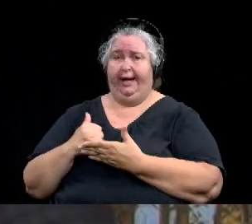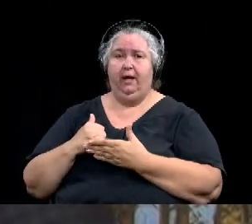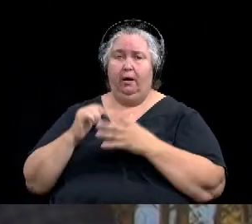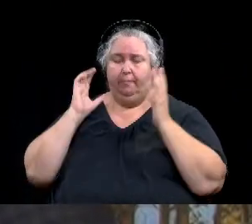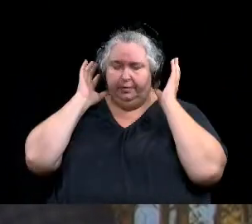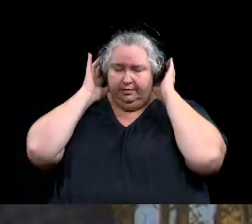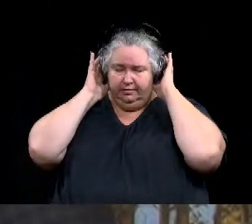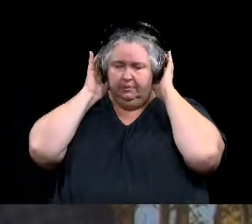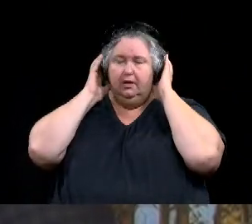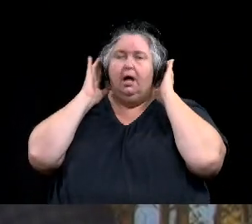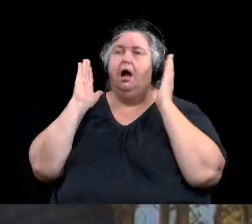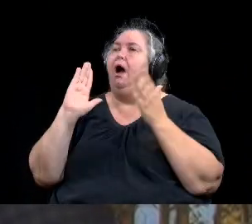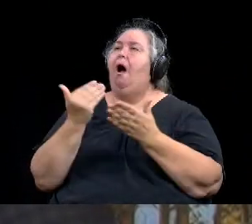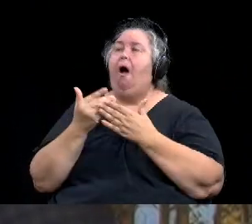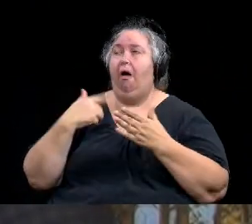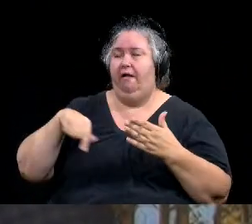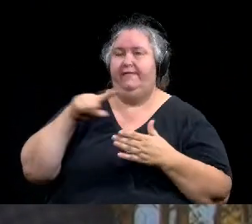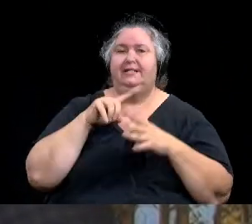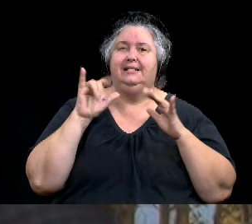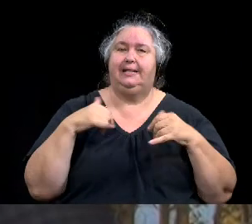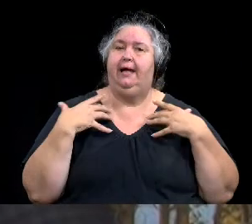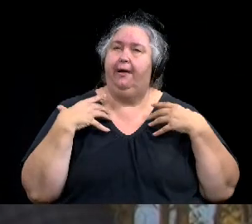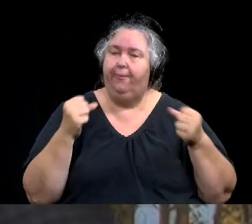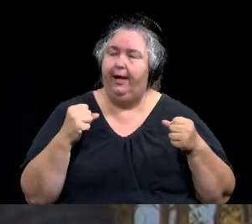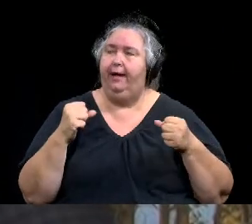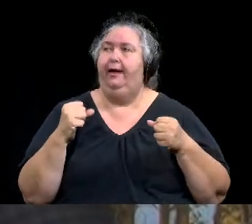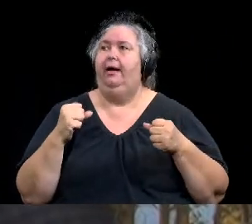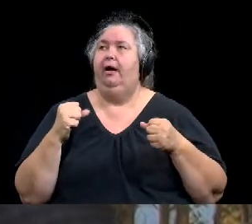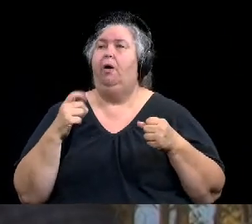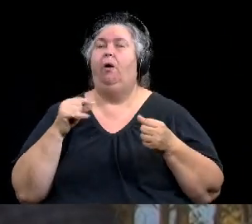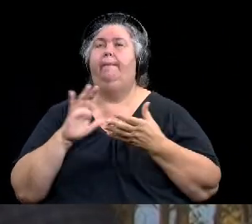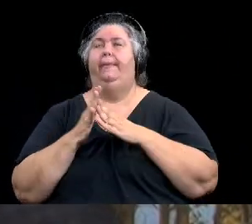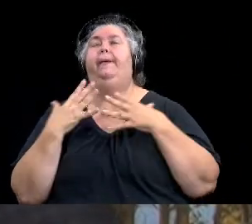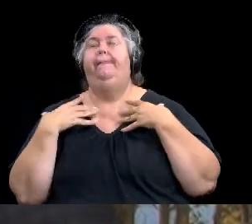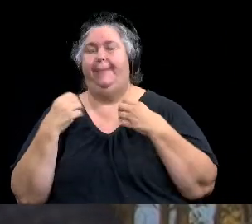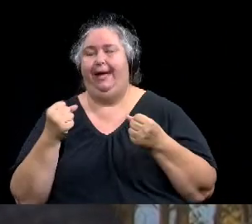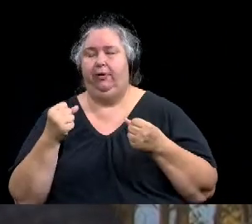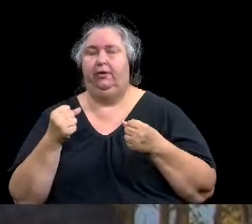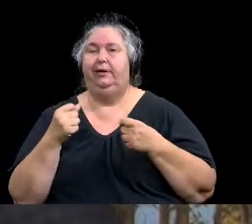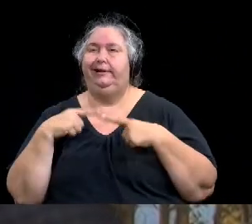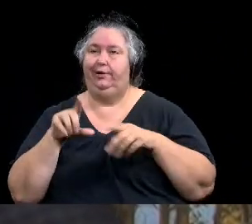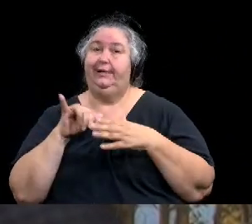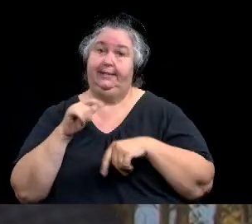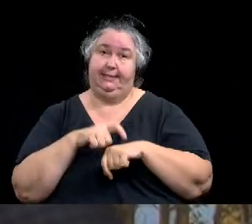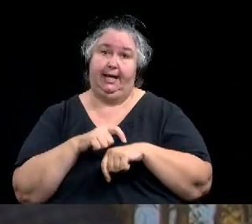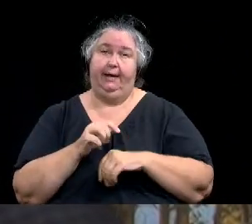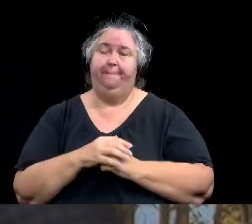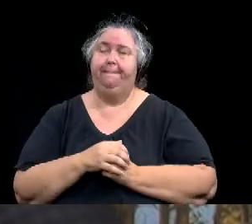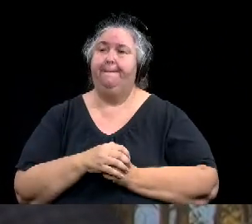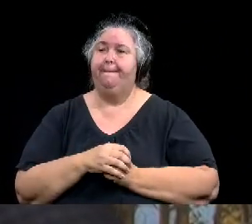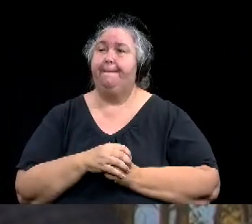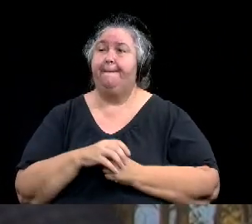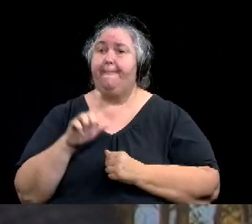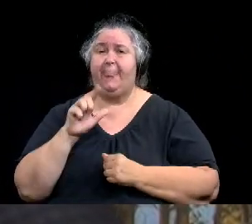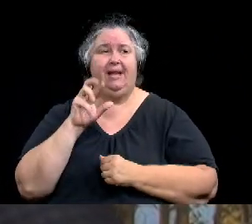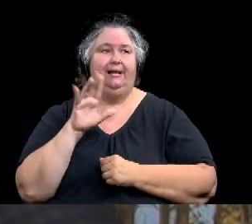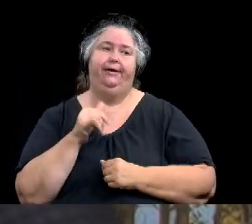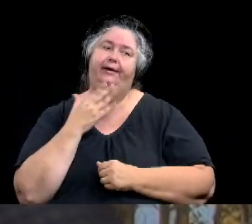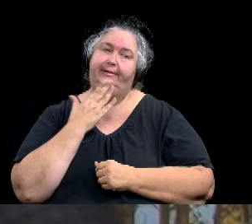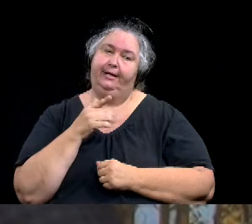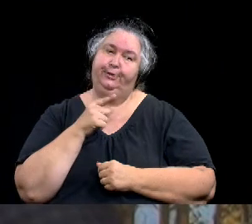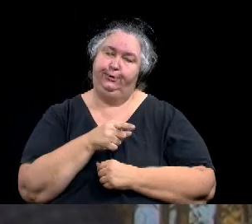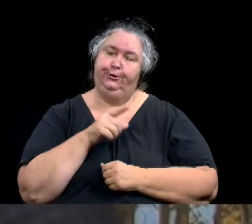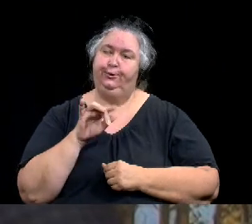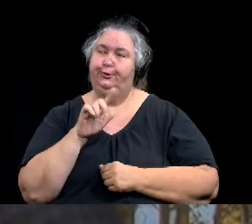all Central Texans stay well and get well during this challenging time. Larry, thanks to you and